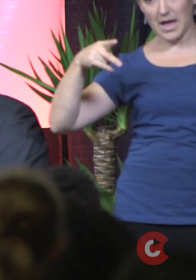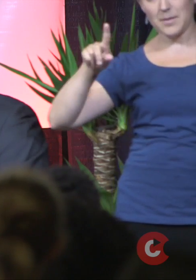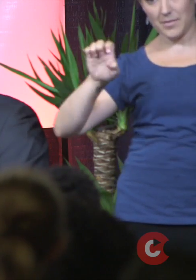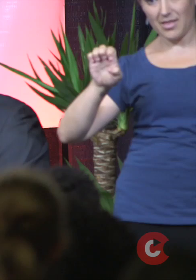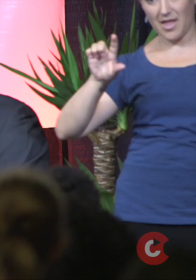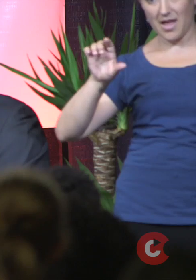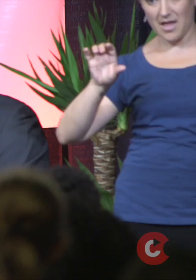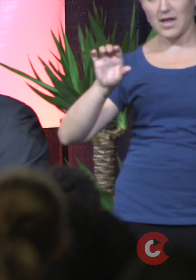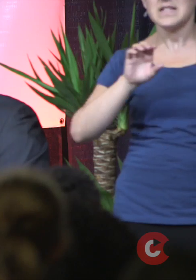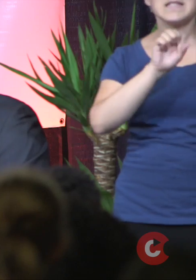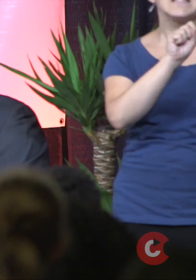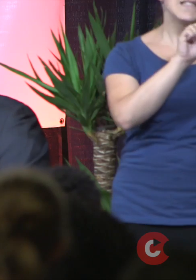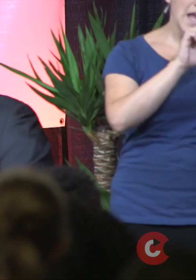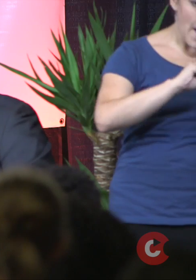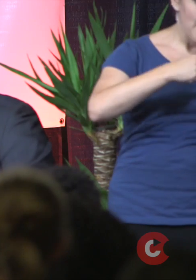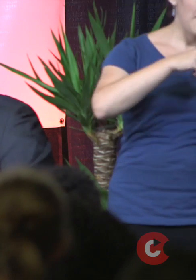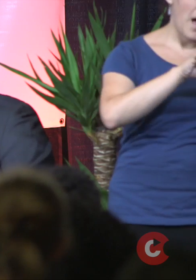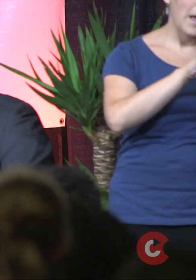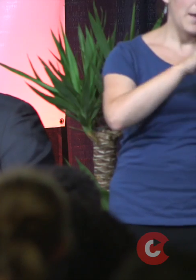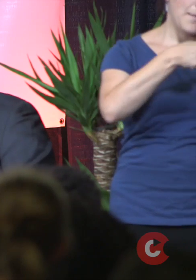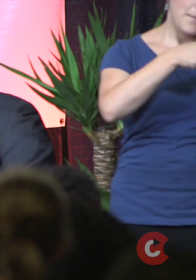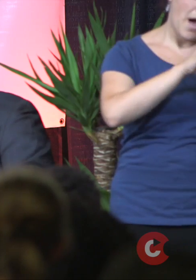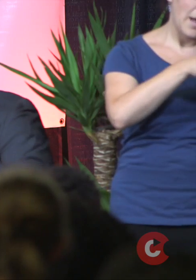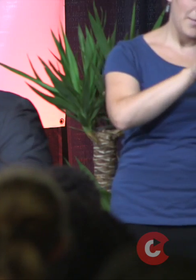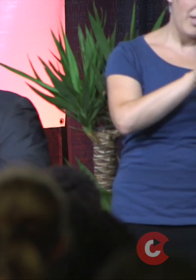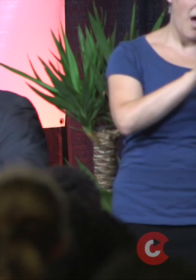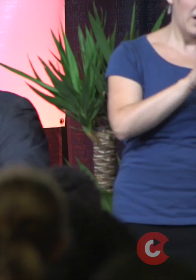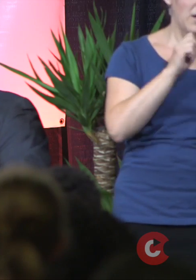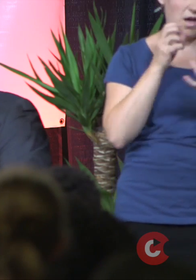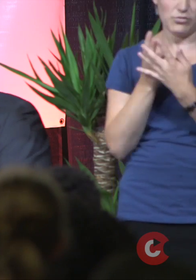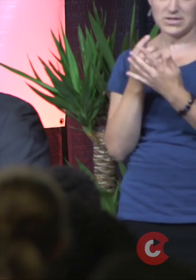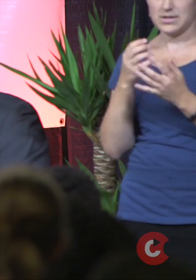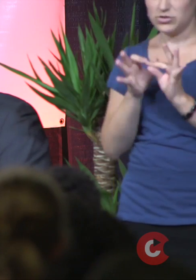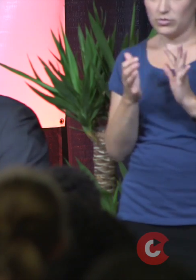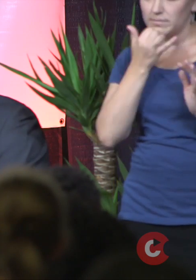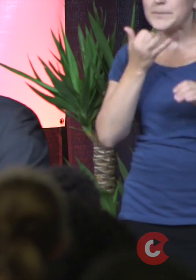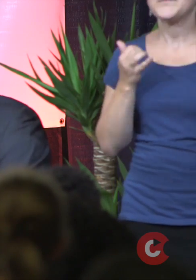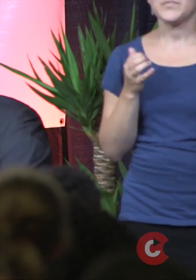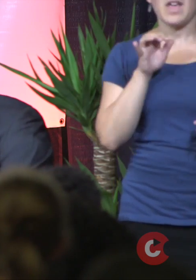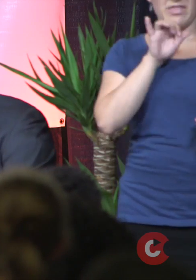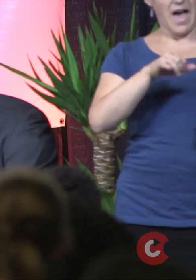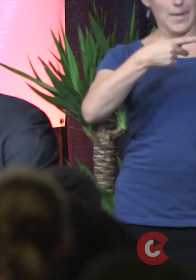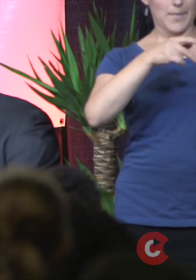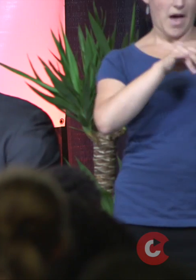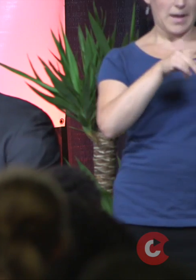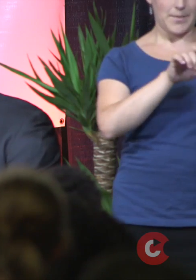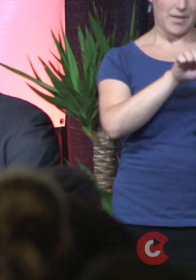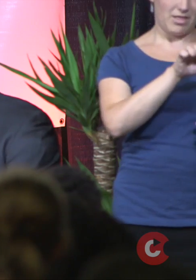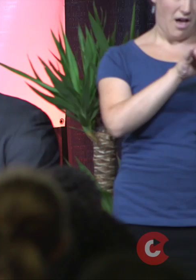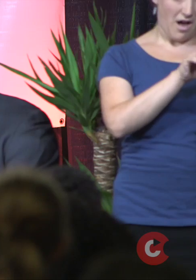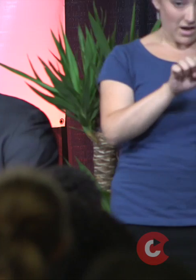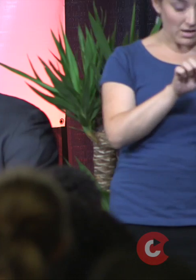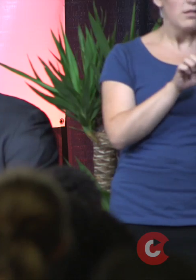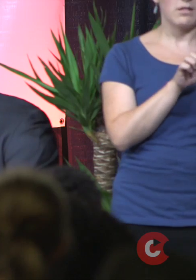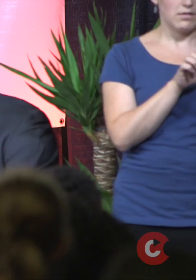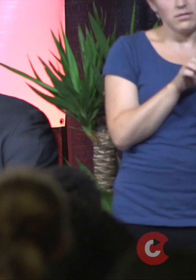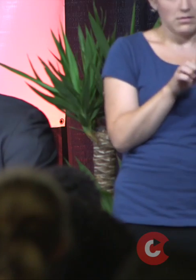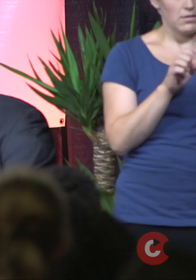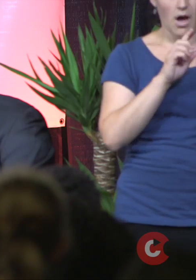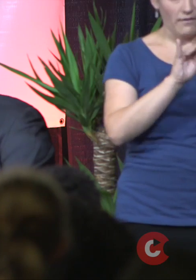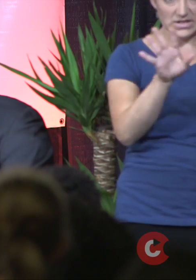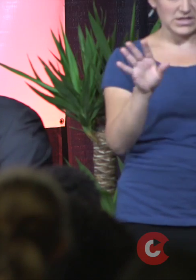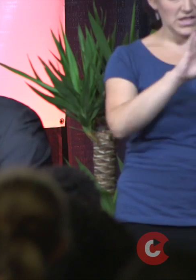a different point on the life curve, we can sort of look back down that pipeline and we can see that clearly that pipeline is